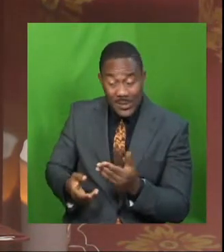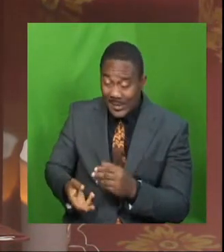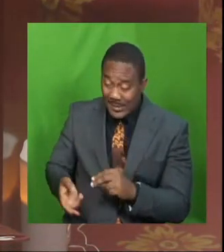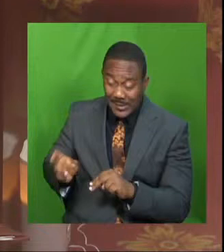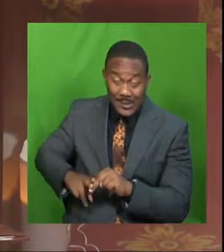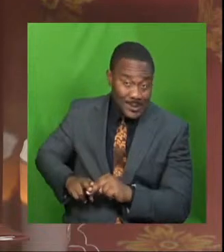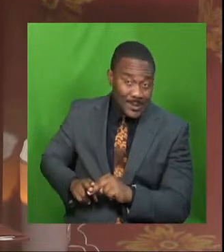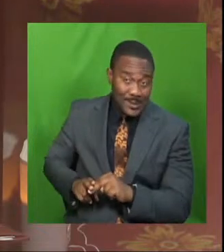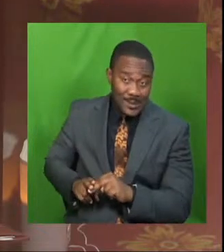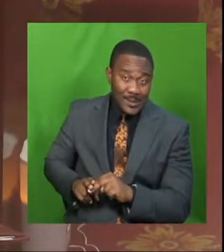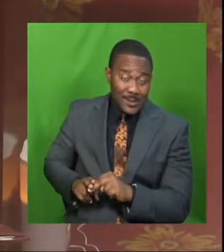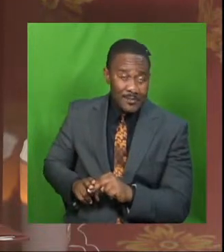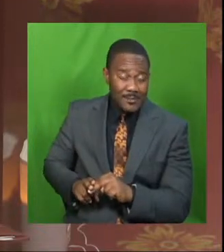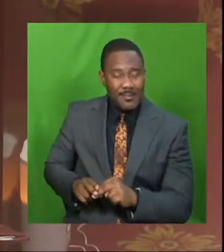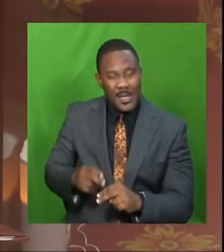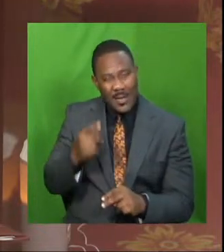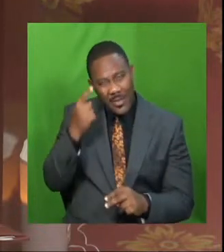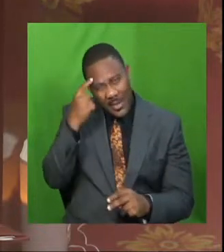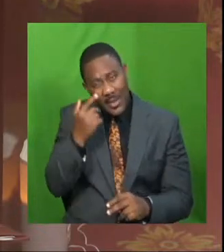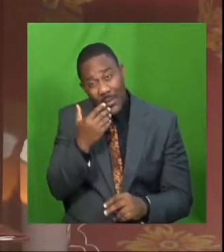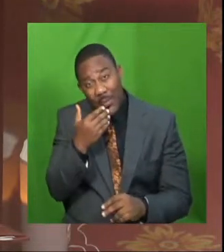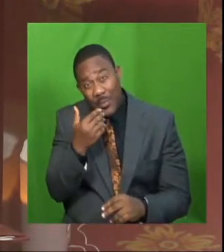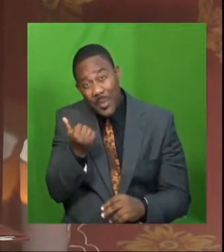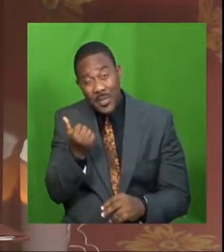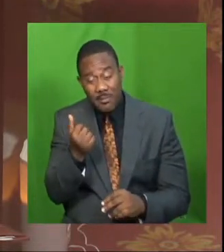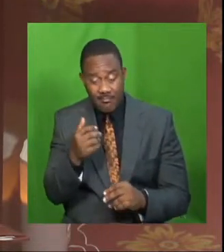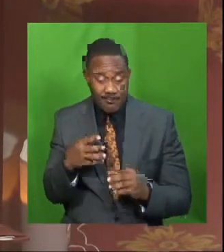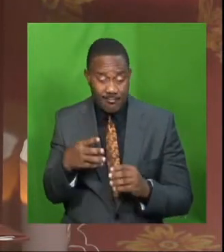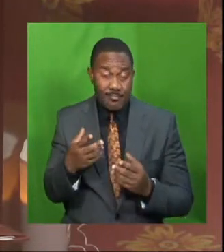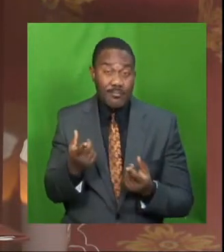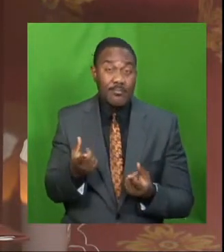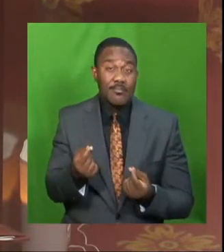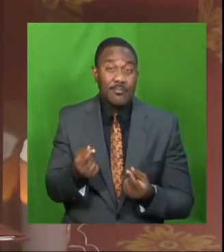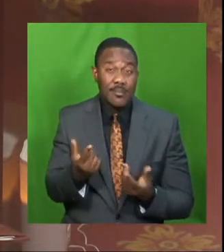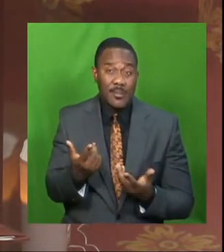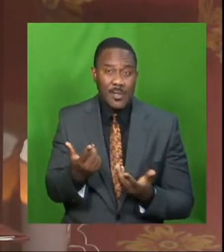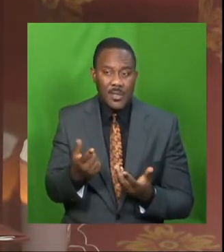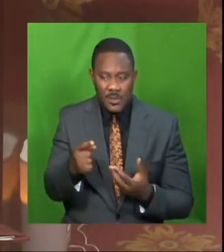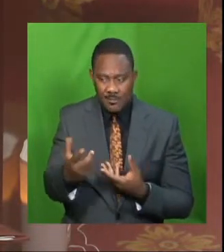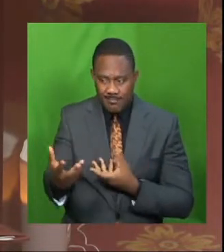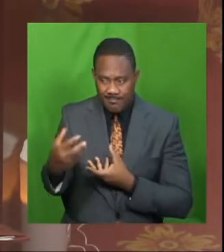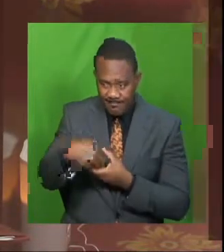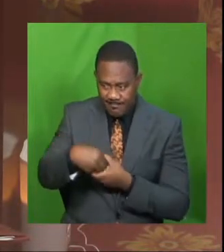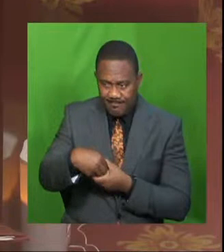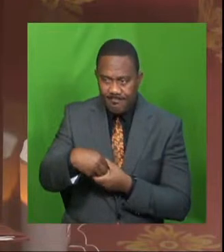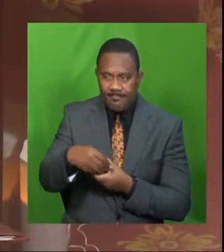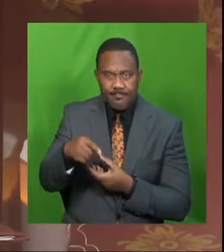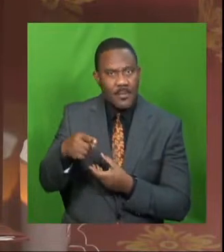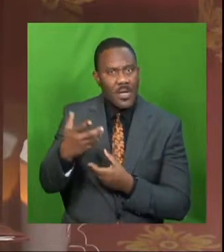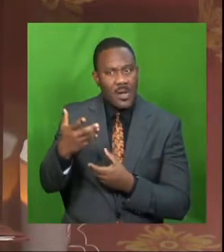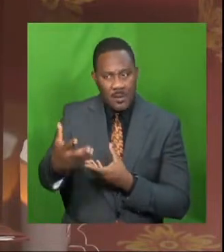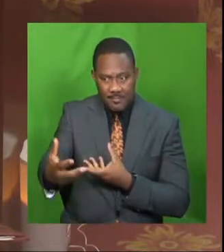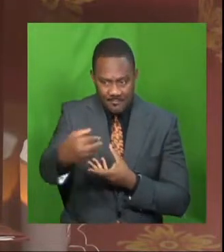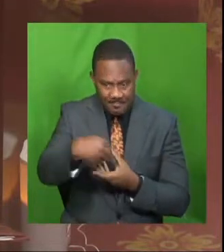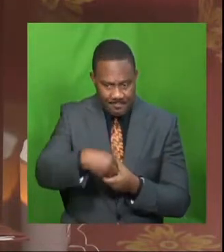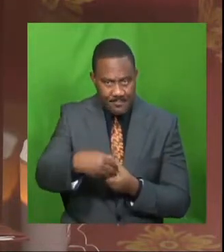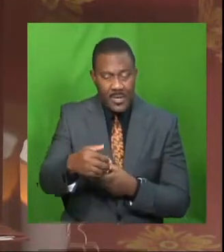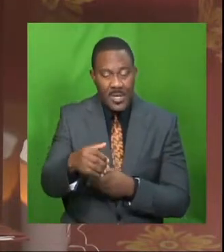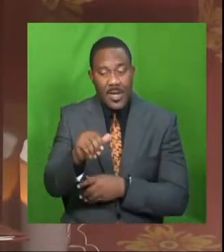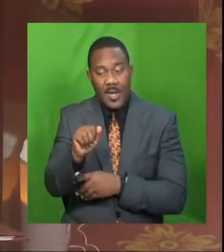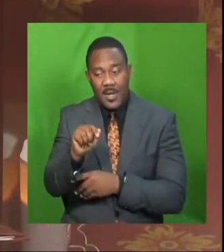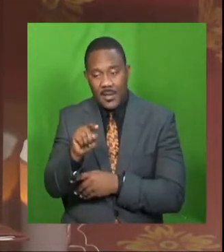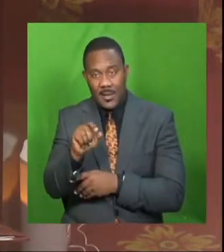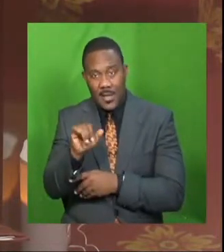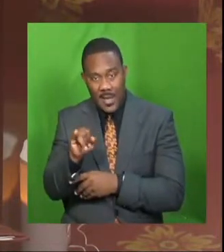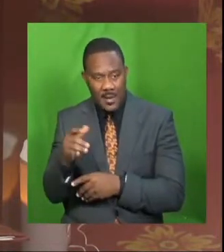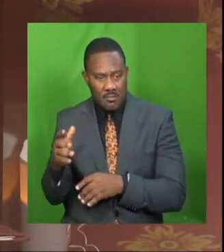about it. And the best way out will be to ensure that we properly recruit and post ATI officers to